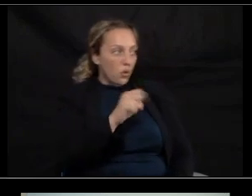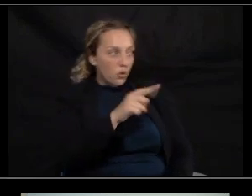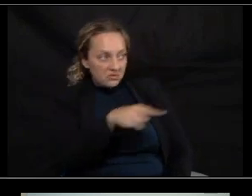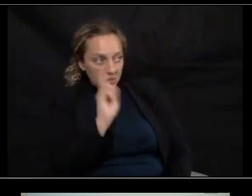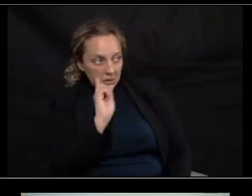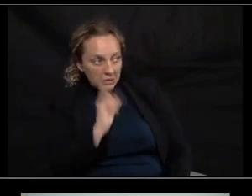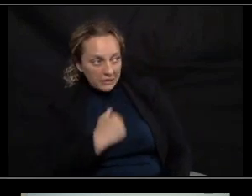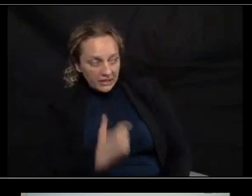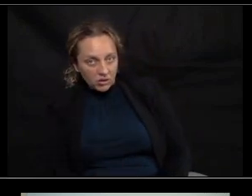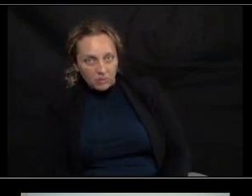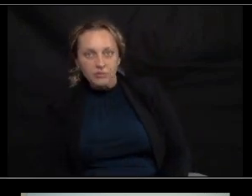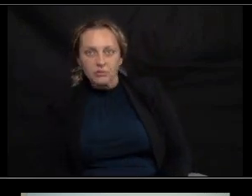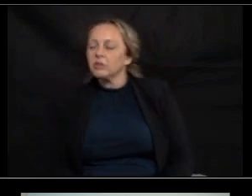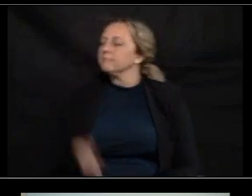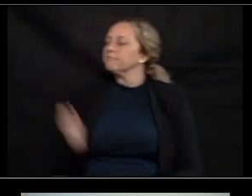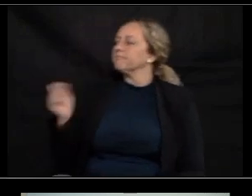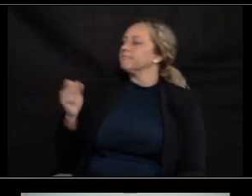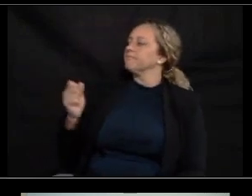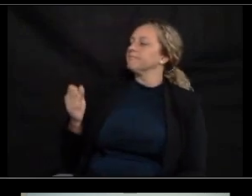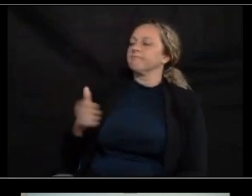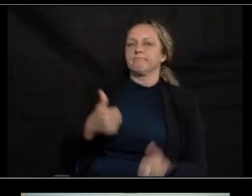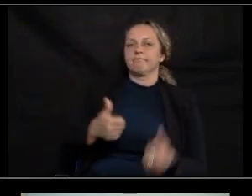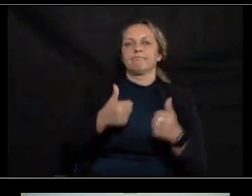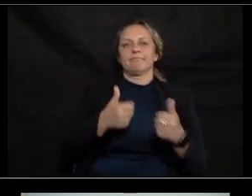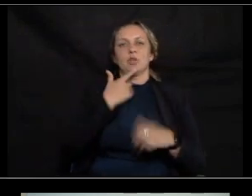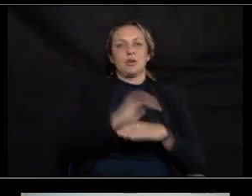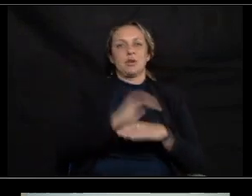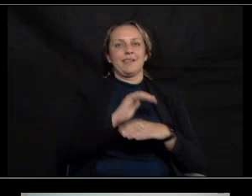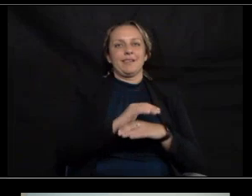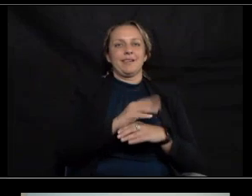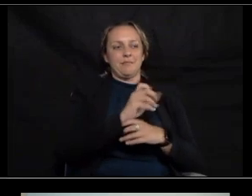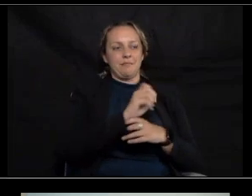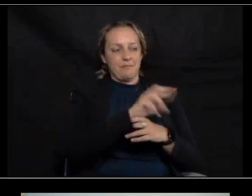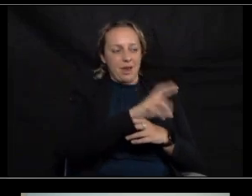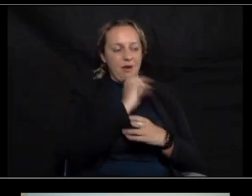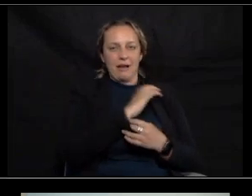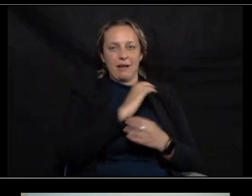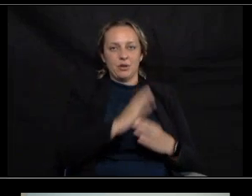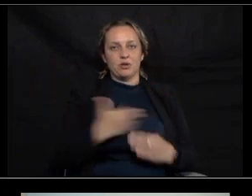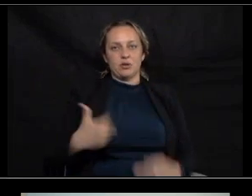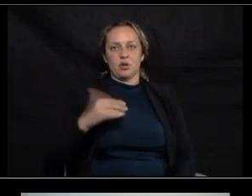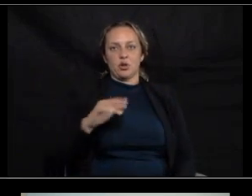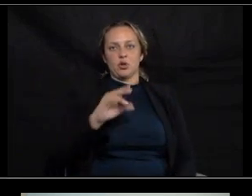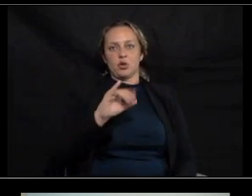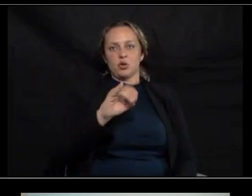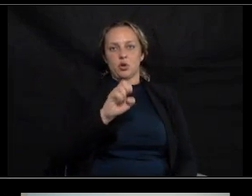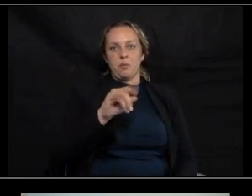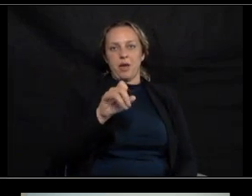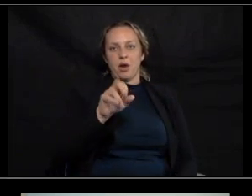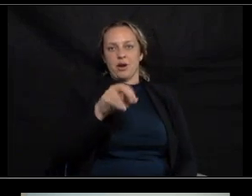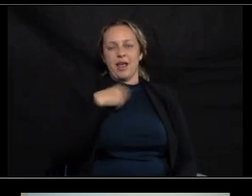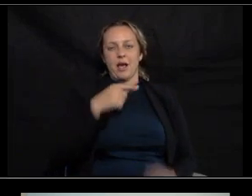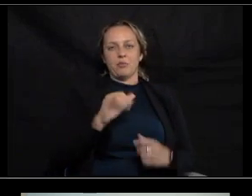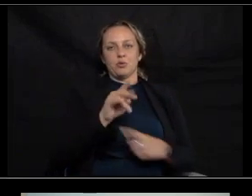Yeah. Yes. Excellent. Excellent. Good evening, Mayor and commissioners. My name is Joe Paternity, utility